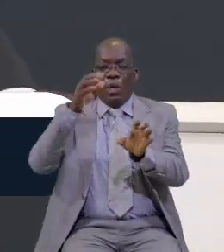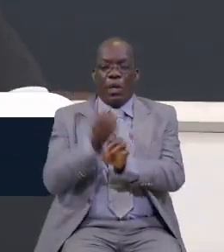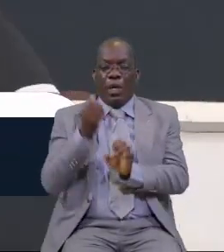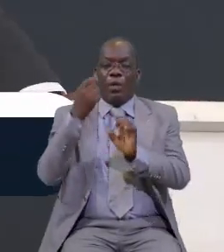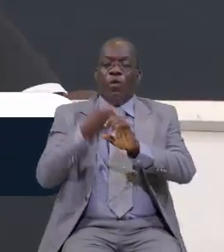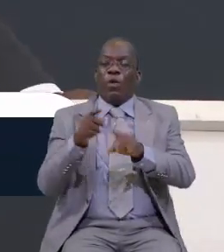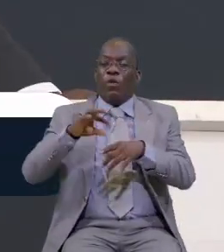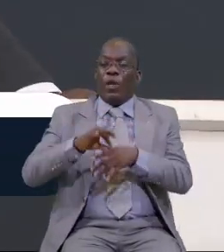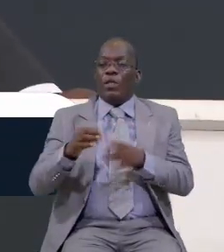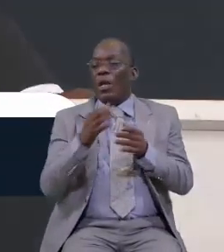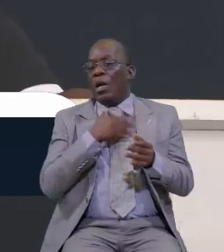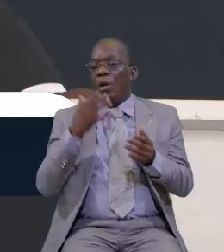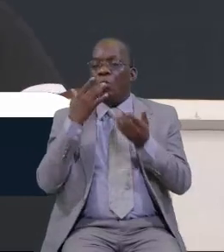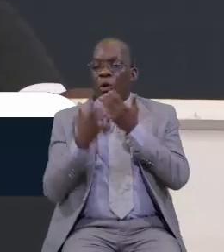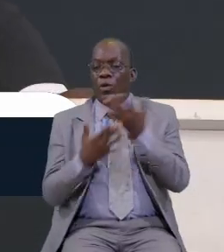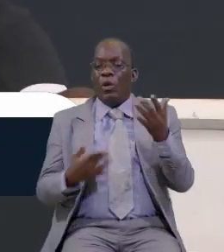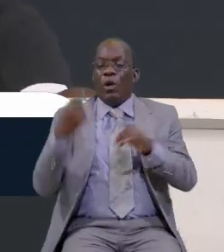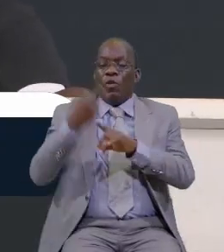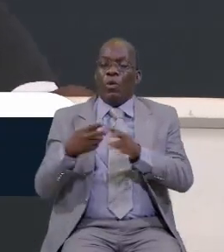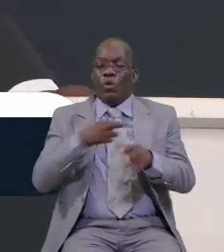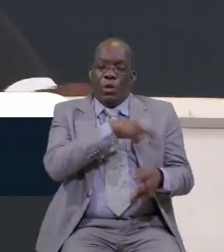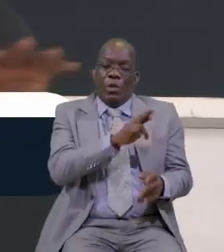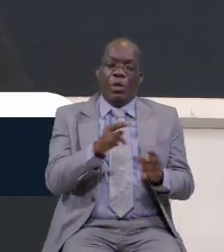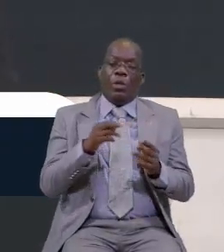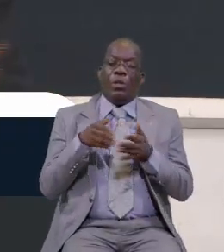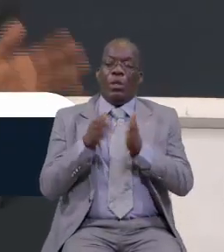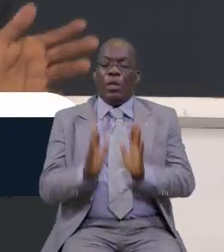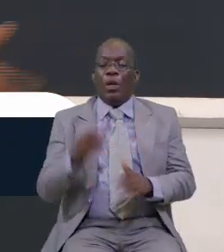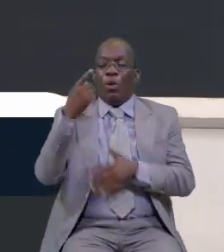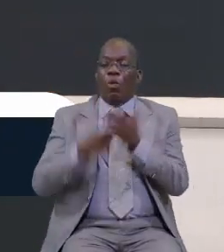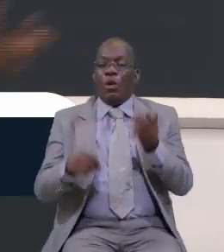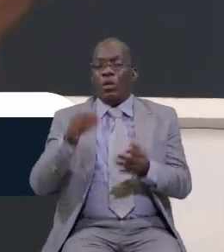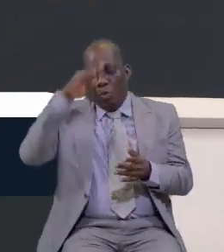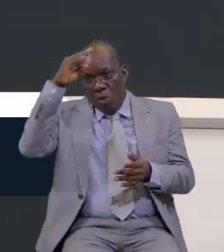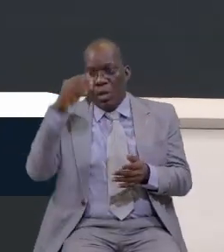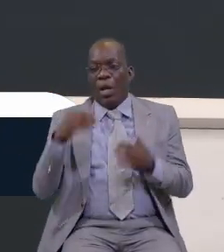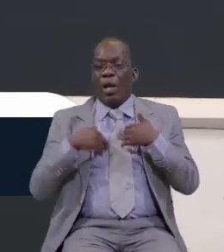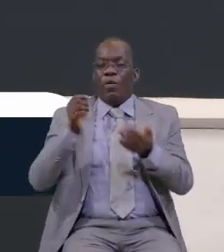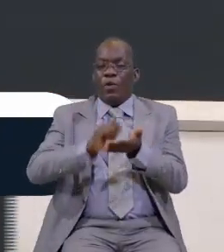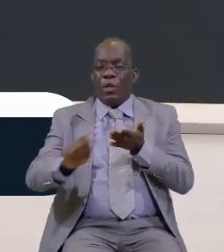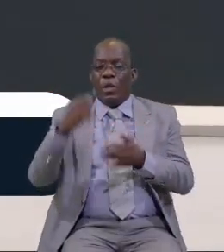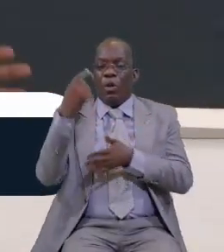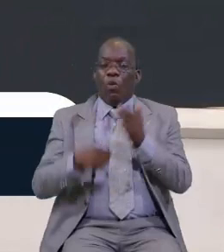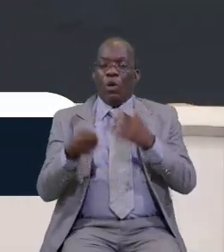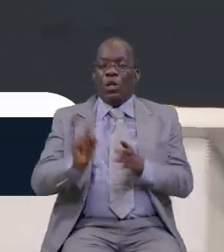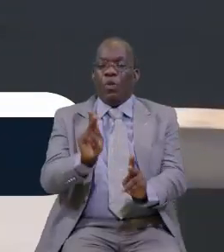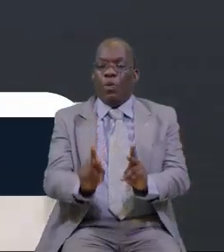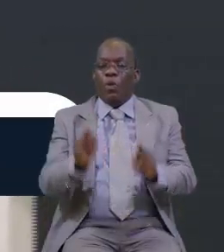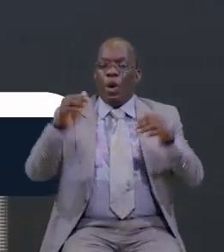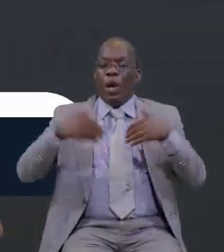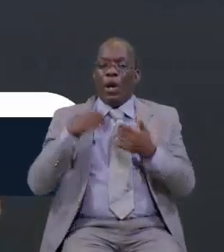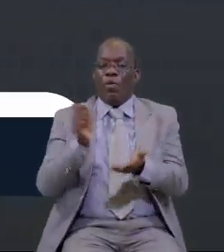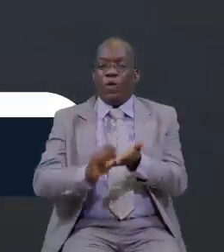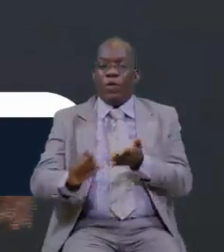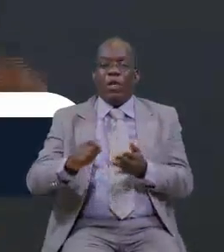whoever, from the libraries of the world, what men have written, what the flesh and blood have written, that's not sufficient. Flesh and blood